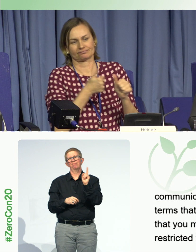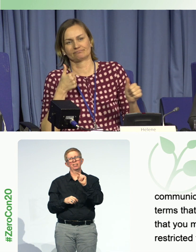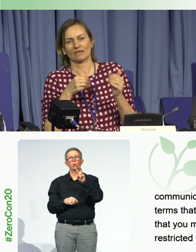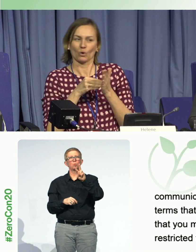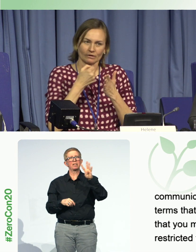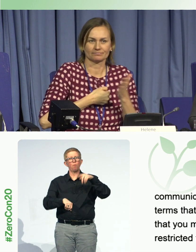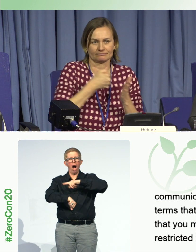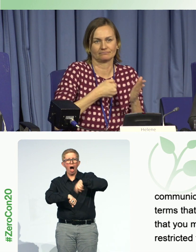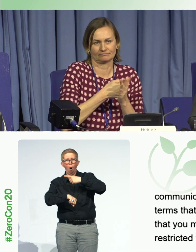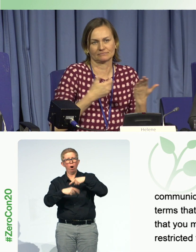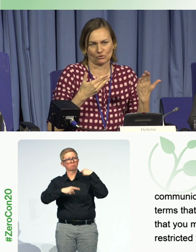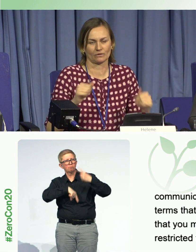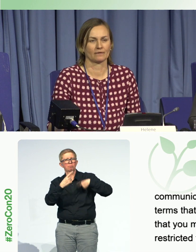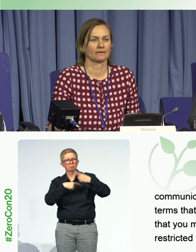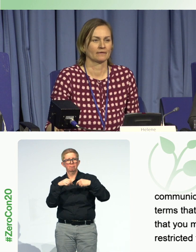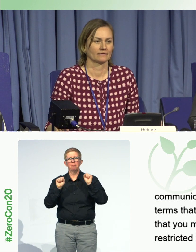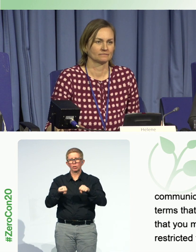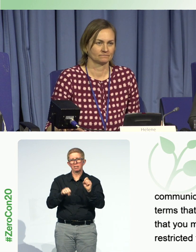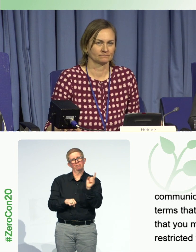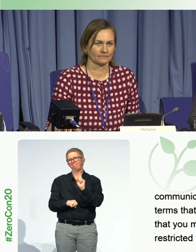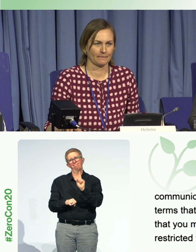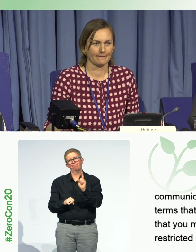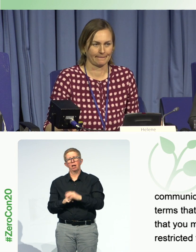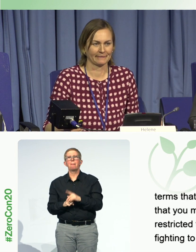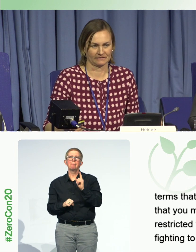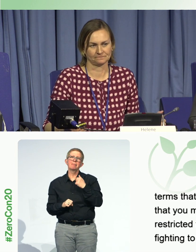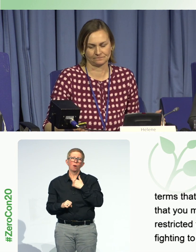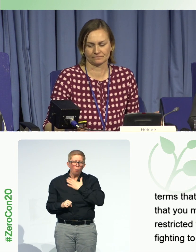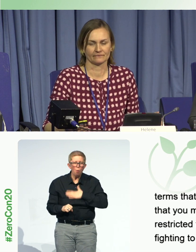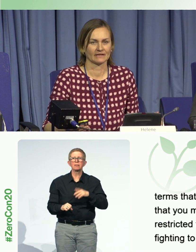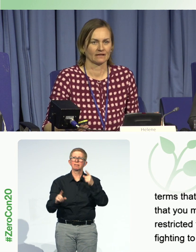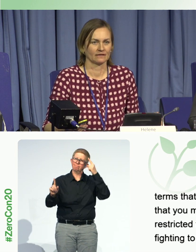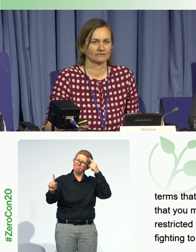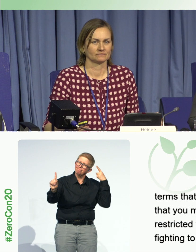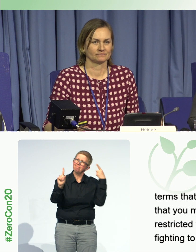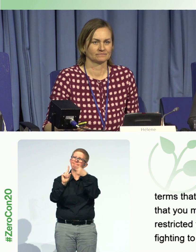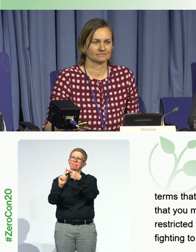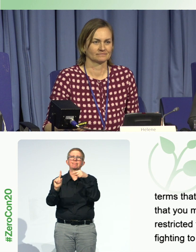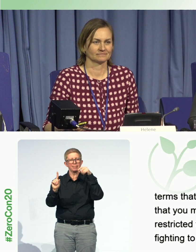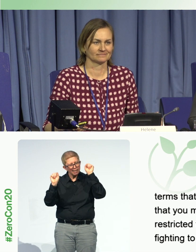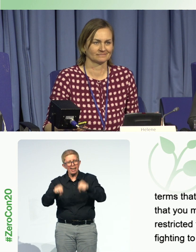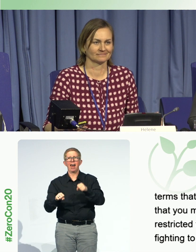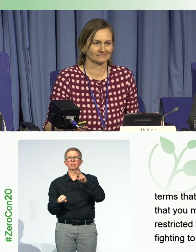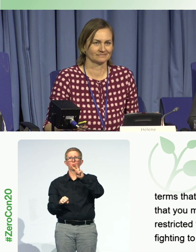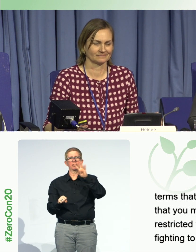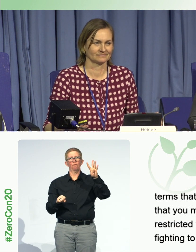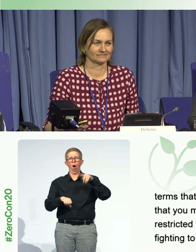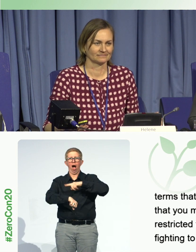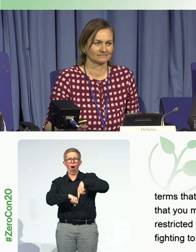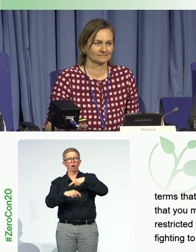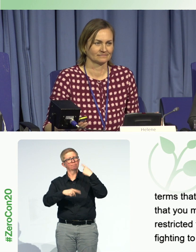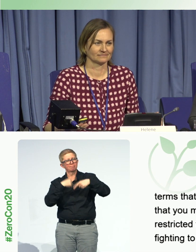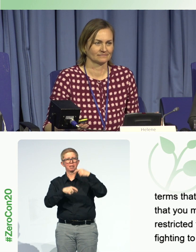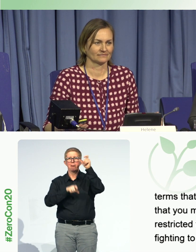fighting to have like a 24/7 service to have access to that.